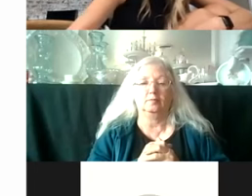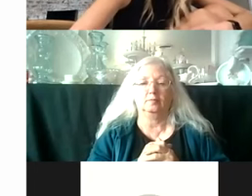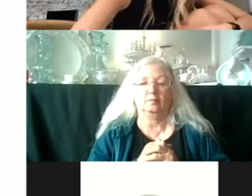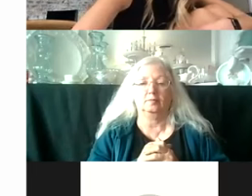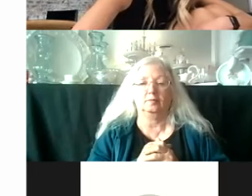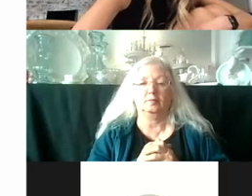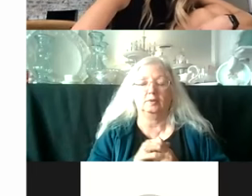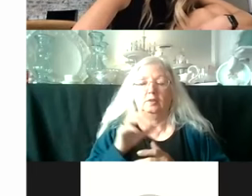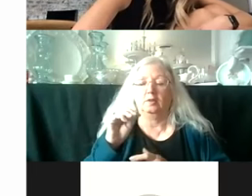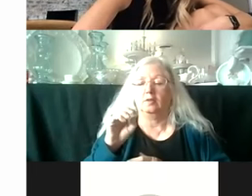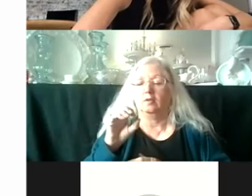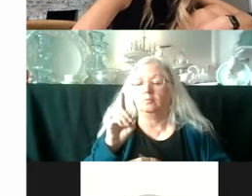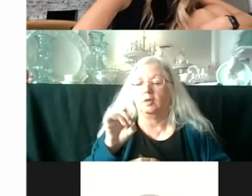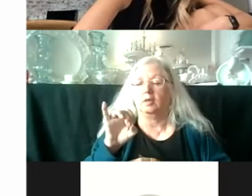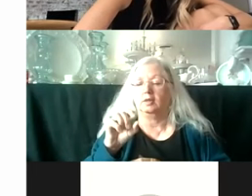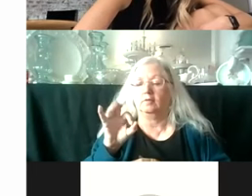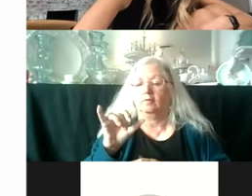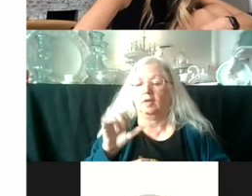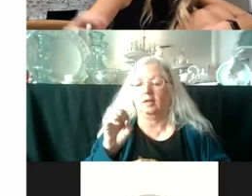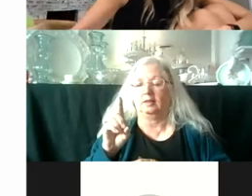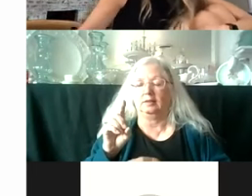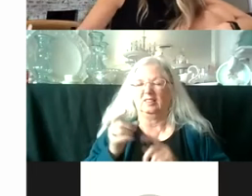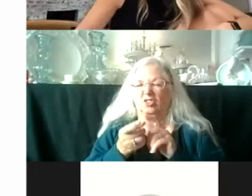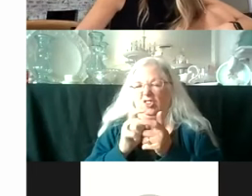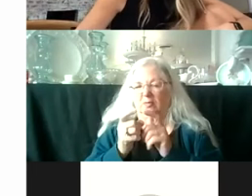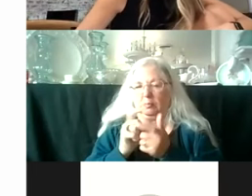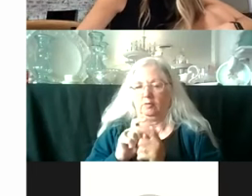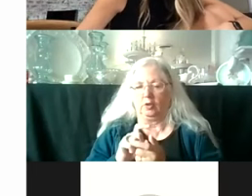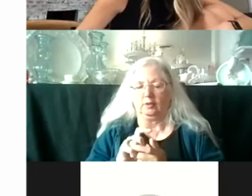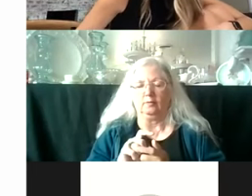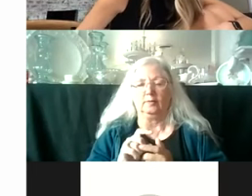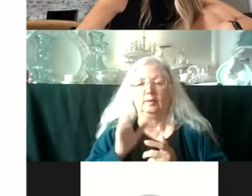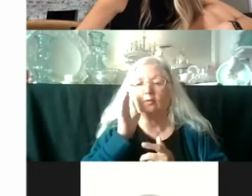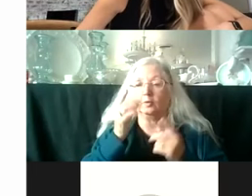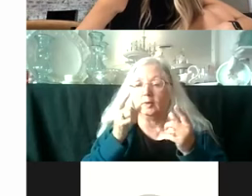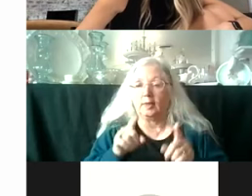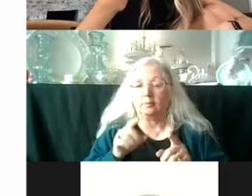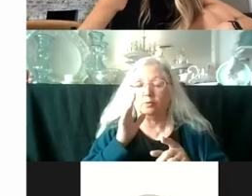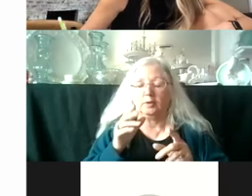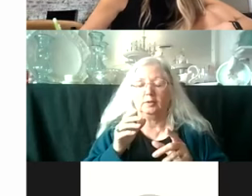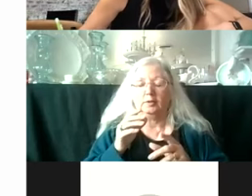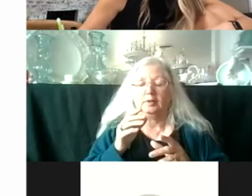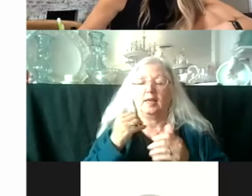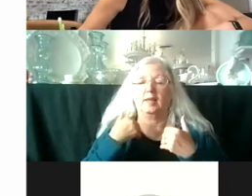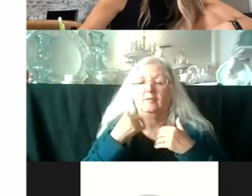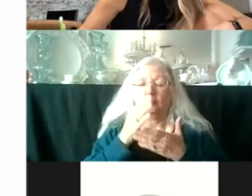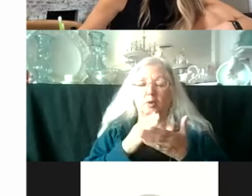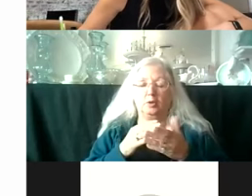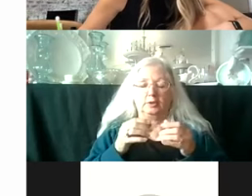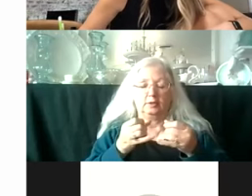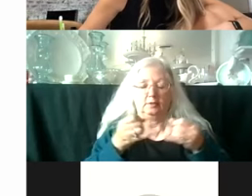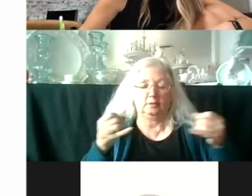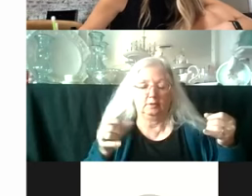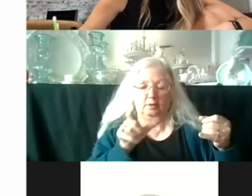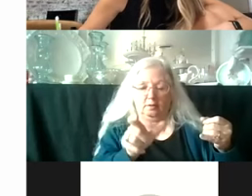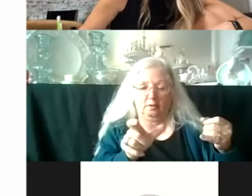By modified, what happens is we are going to cut sections of it out. And as we cut